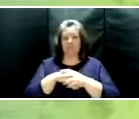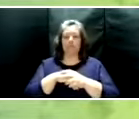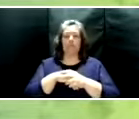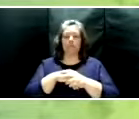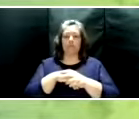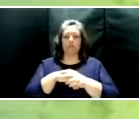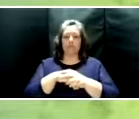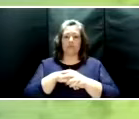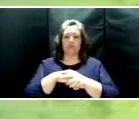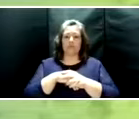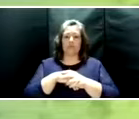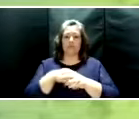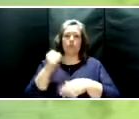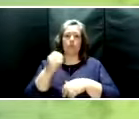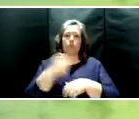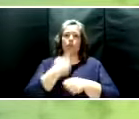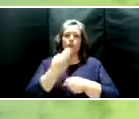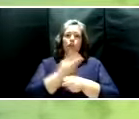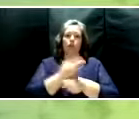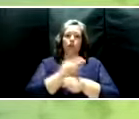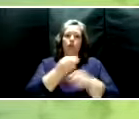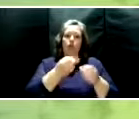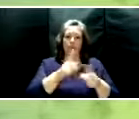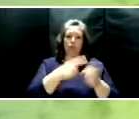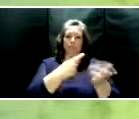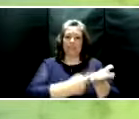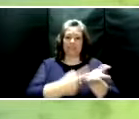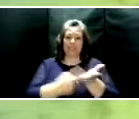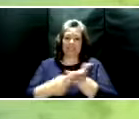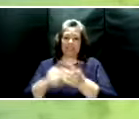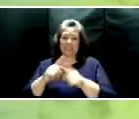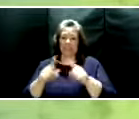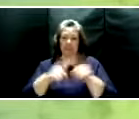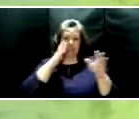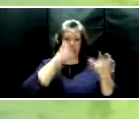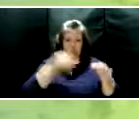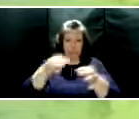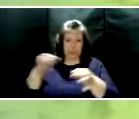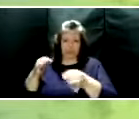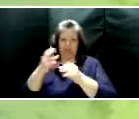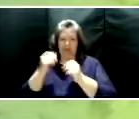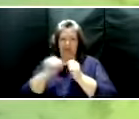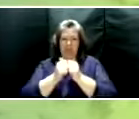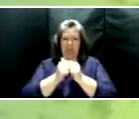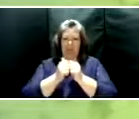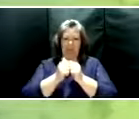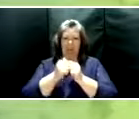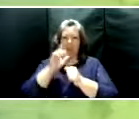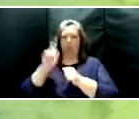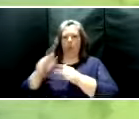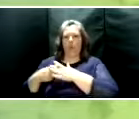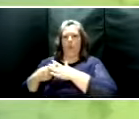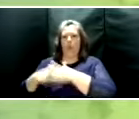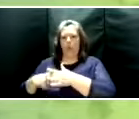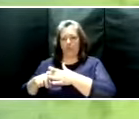so we take an opportunity to discuss each of these determinants, how their origins